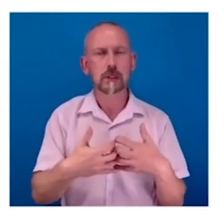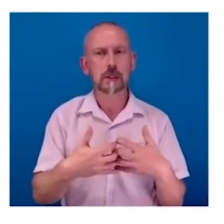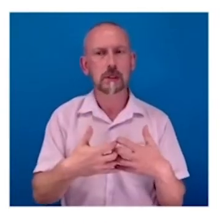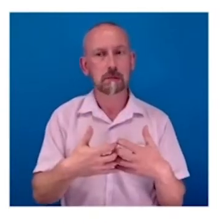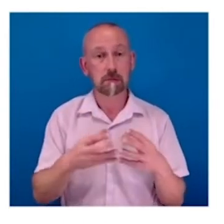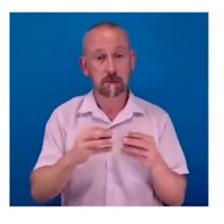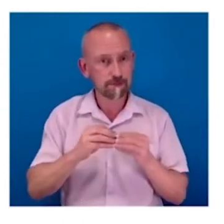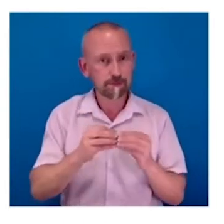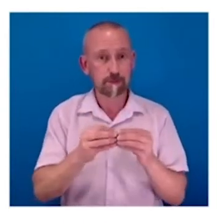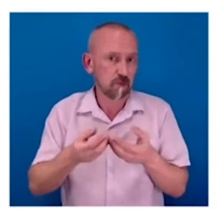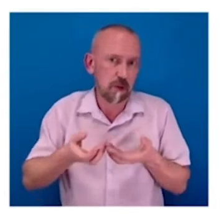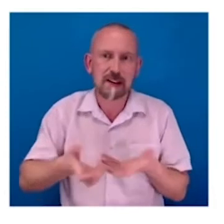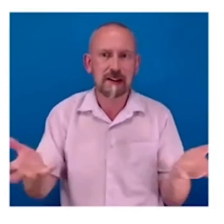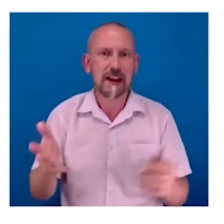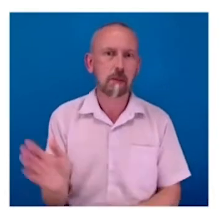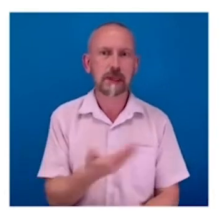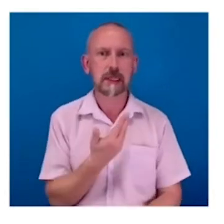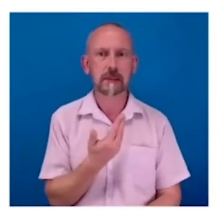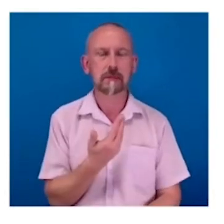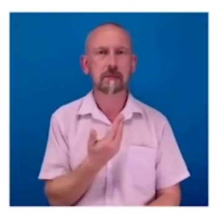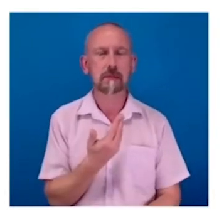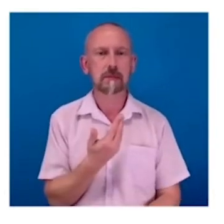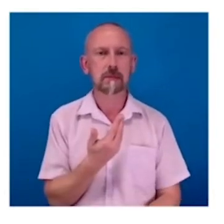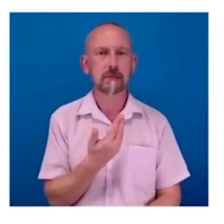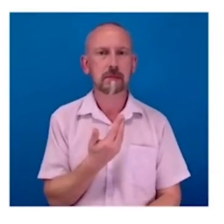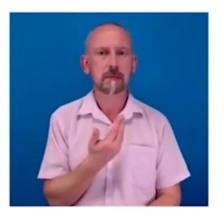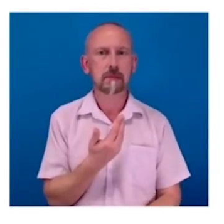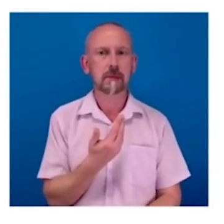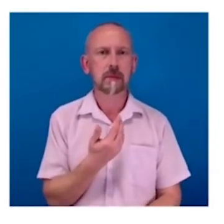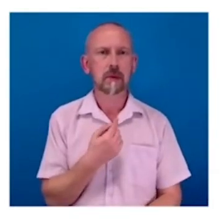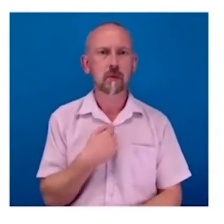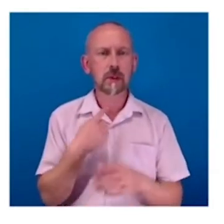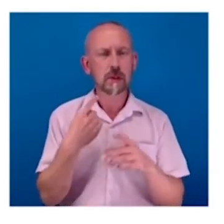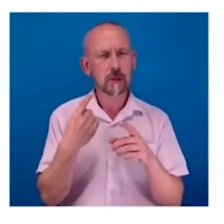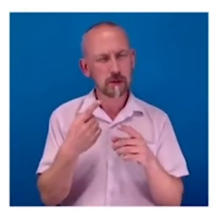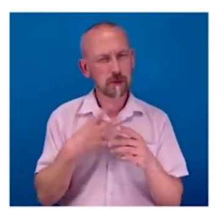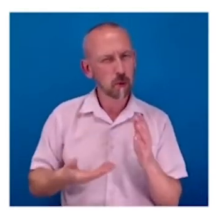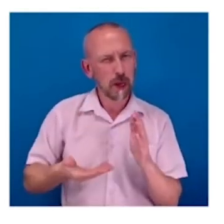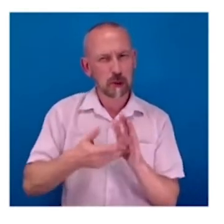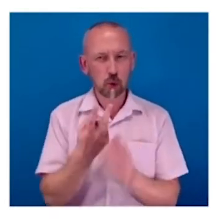is training people to use those technologies. And thirdly,